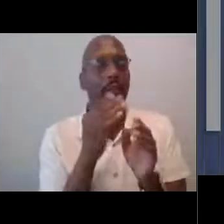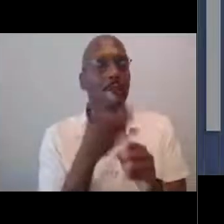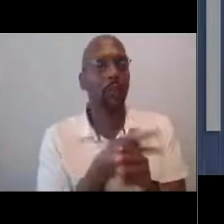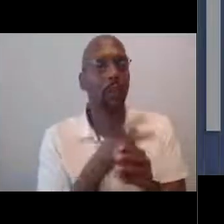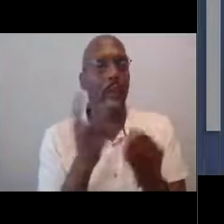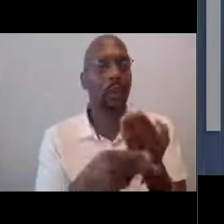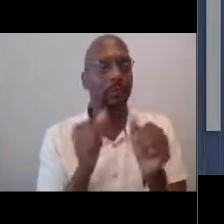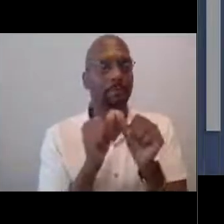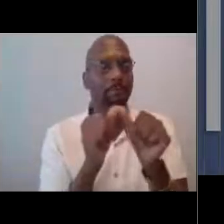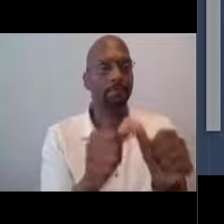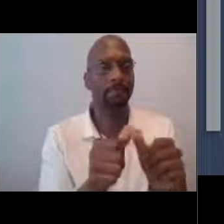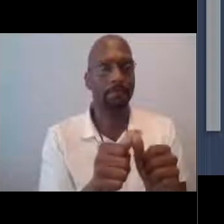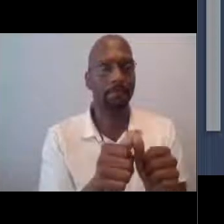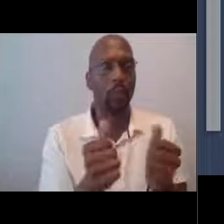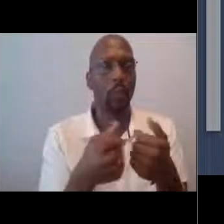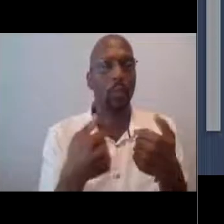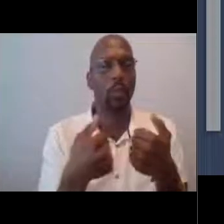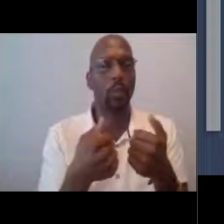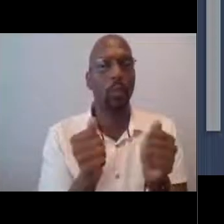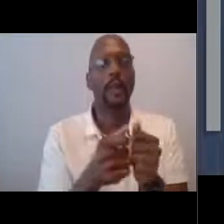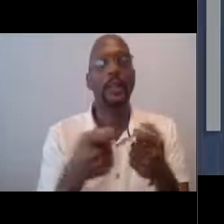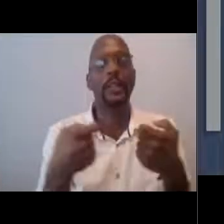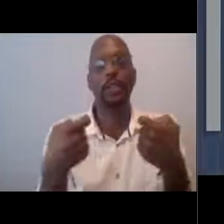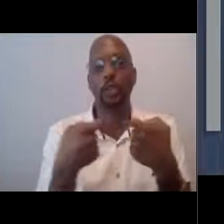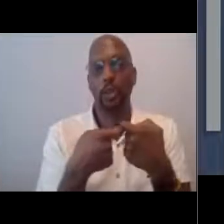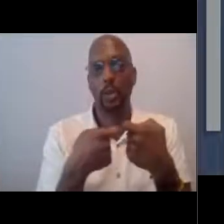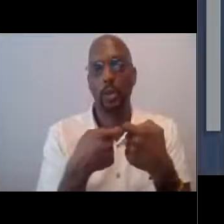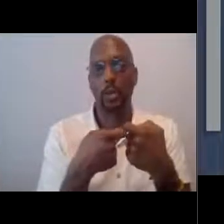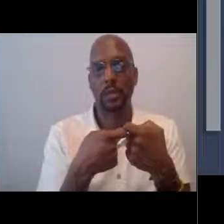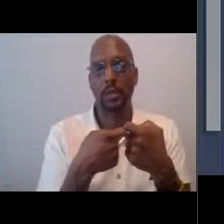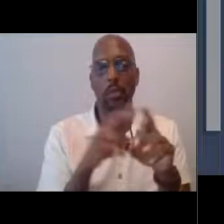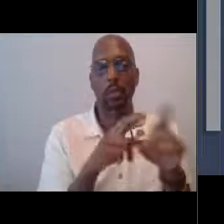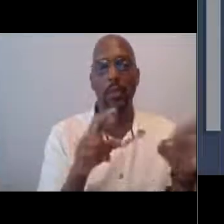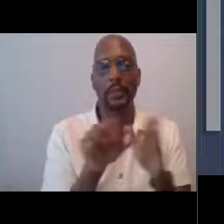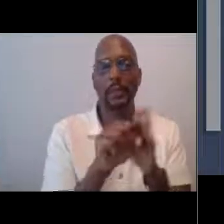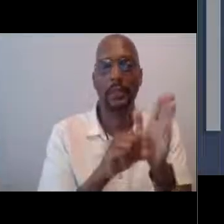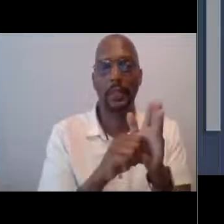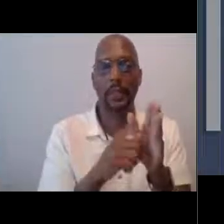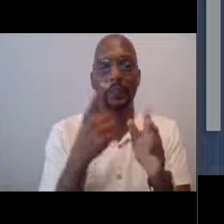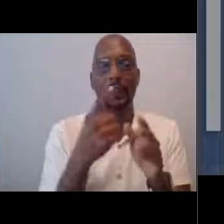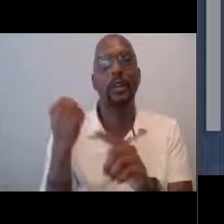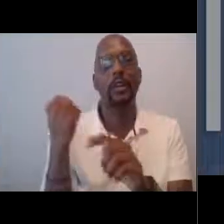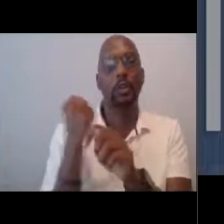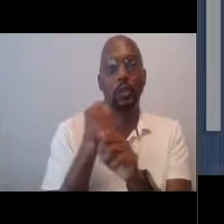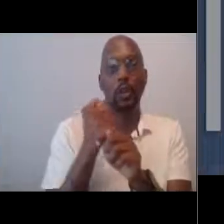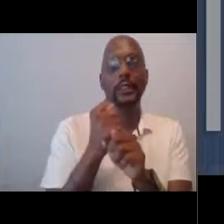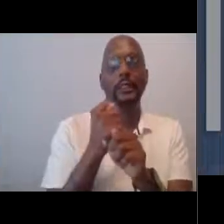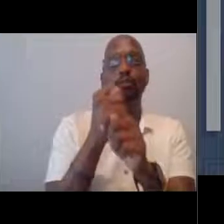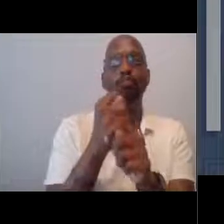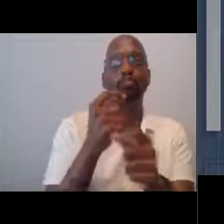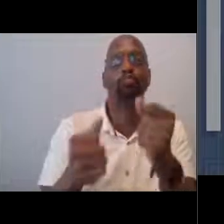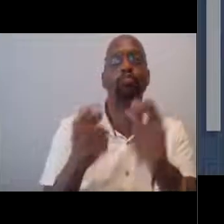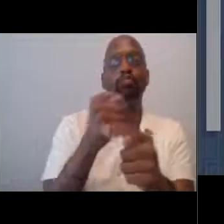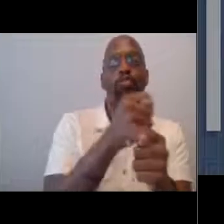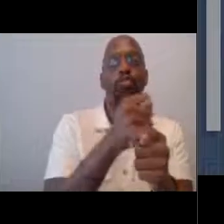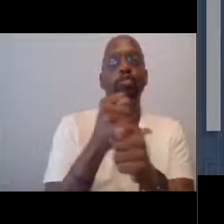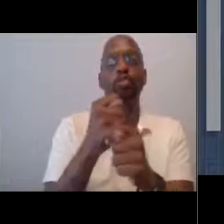ZEV charging to prepare the state and particularly our trucking community for